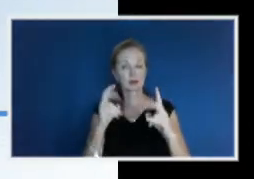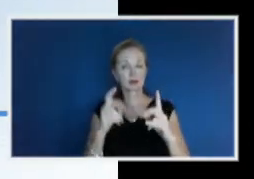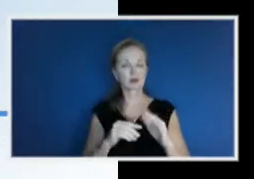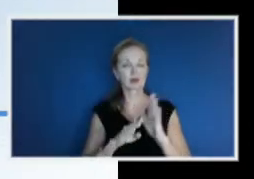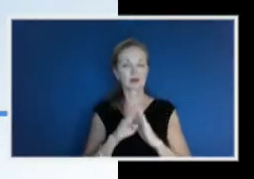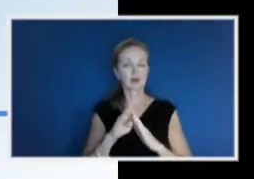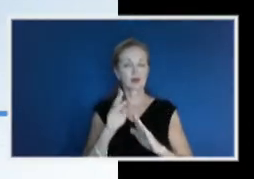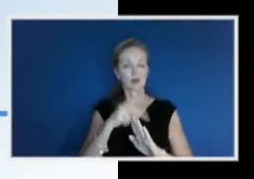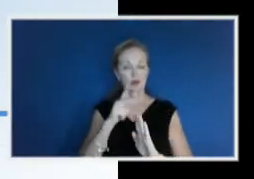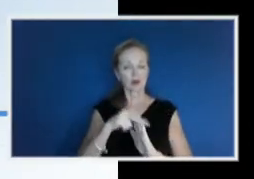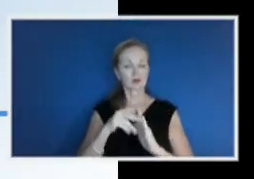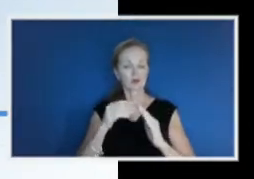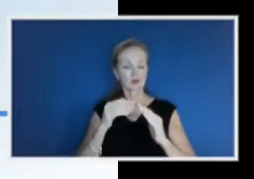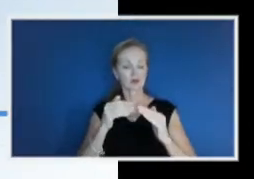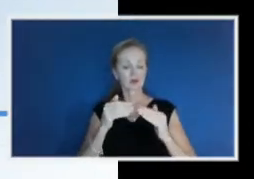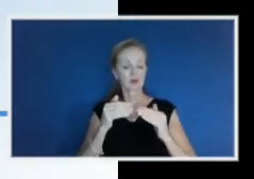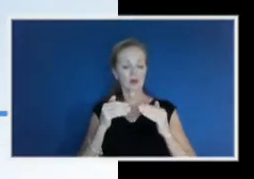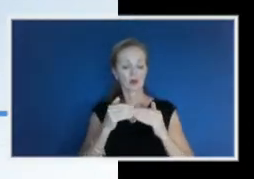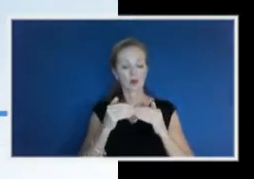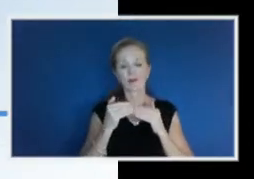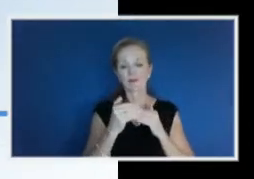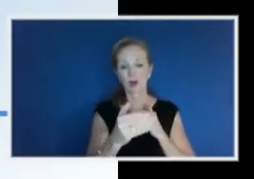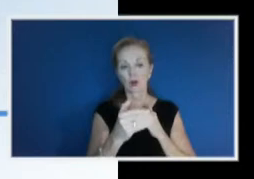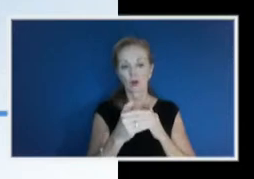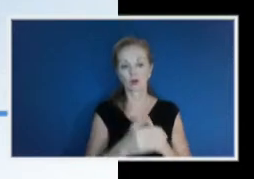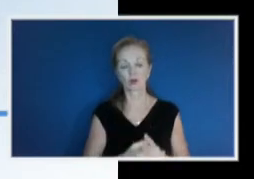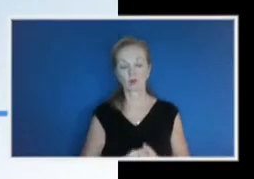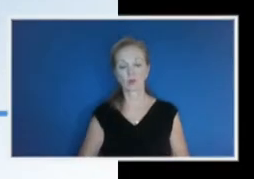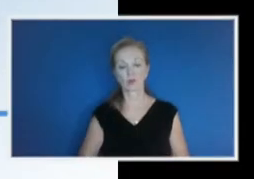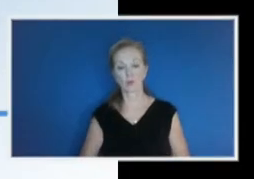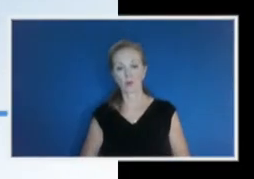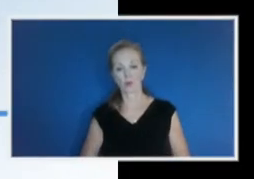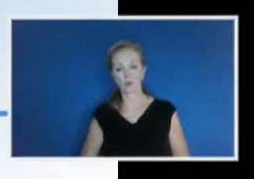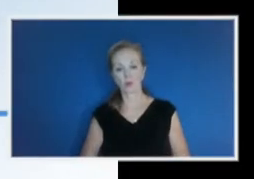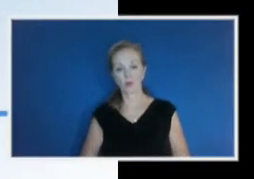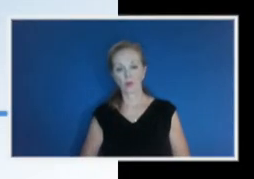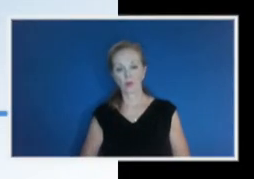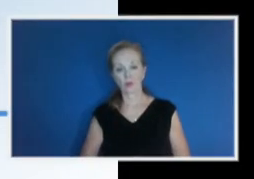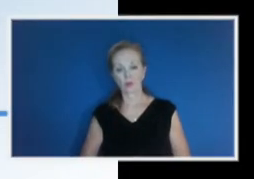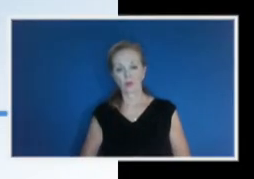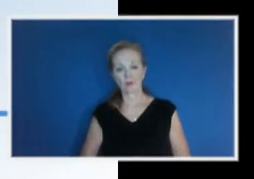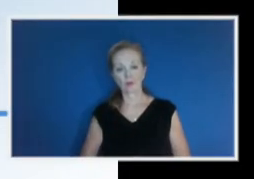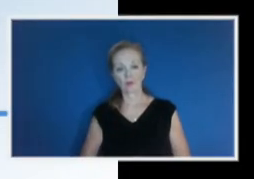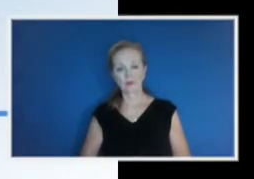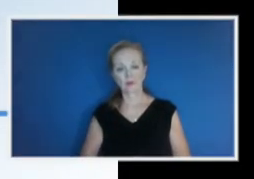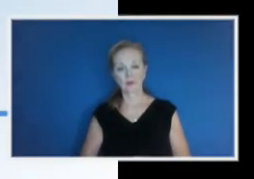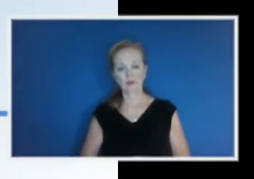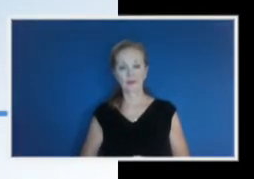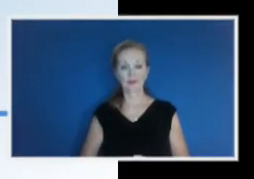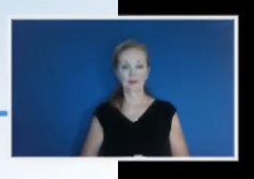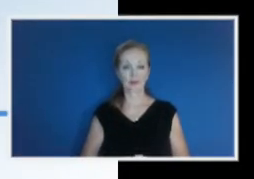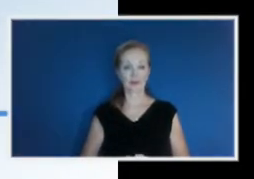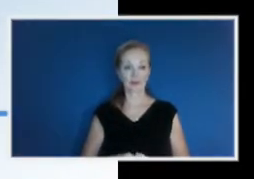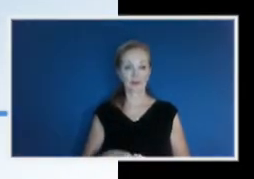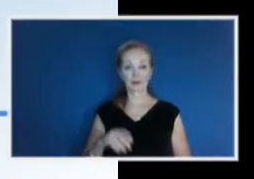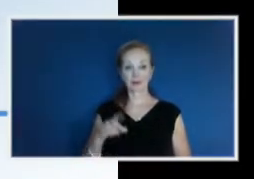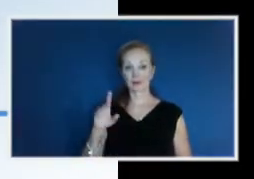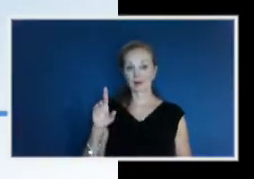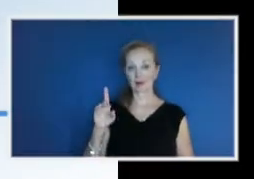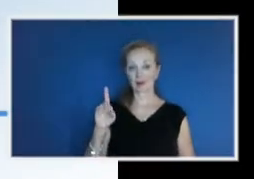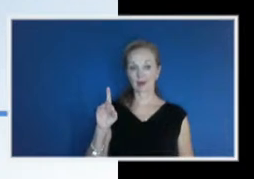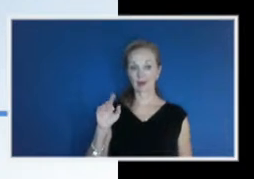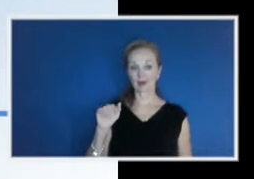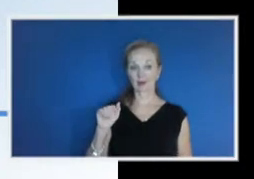programs going forward. Here are the data sources that we